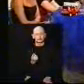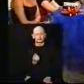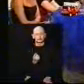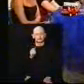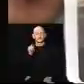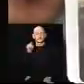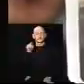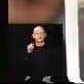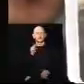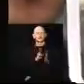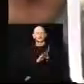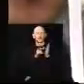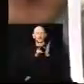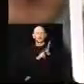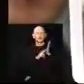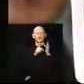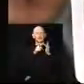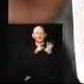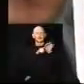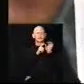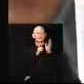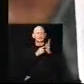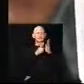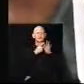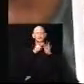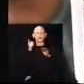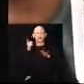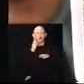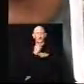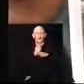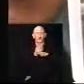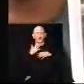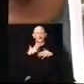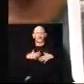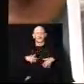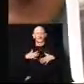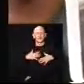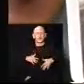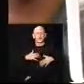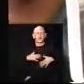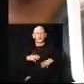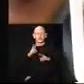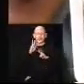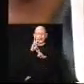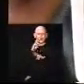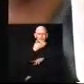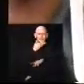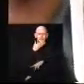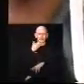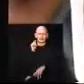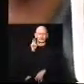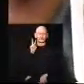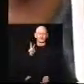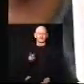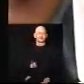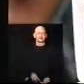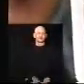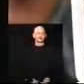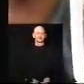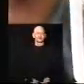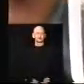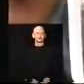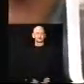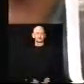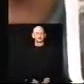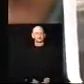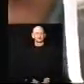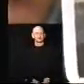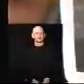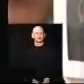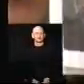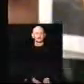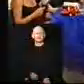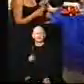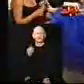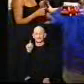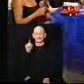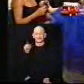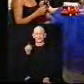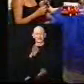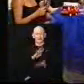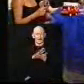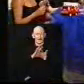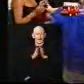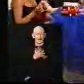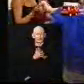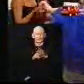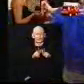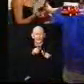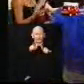this is her work uniform I don't know If we can see that There she is Doesn't she look lovely Janet Silkwood And that's the Transport Mode of transport